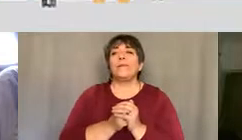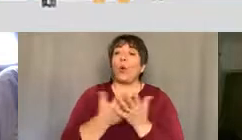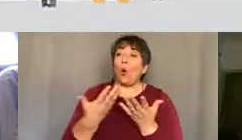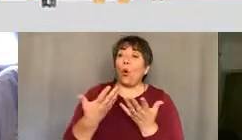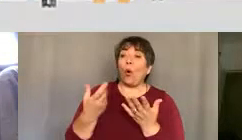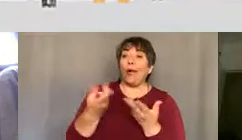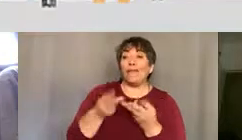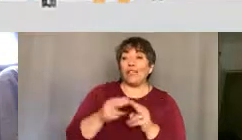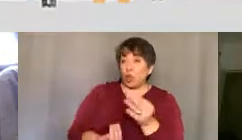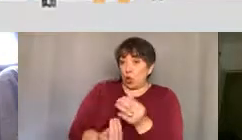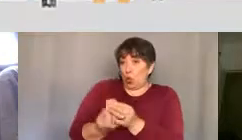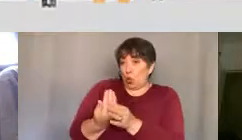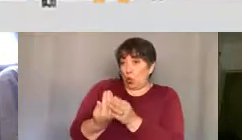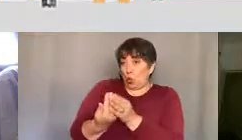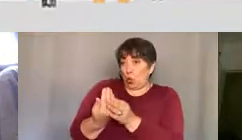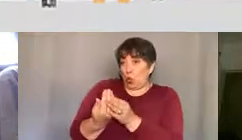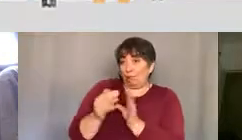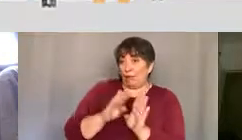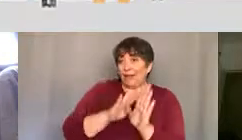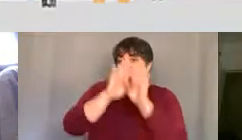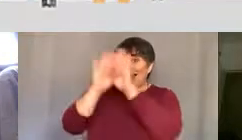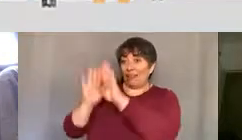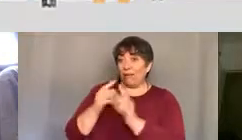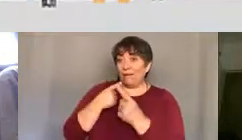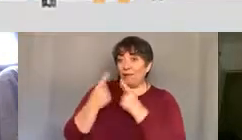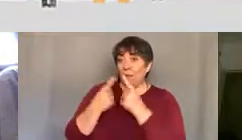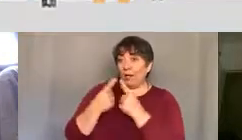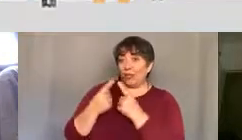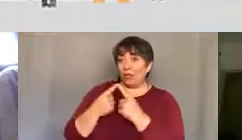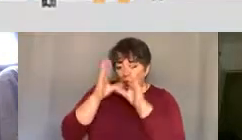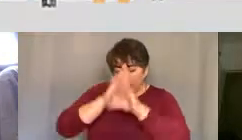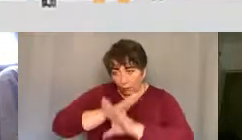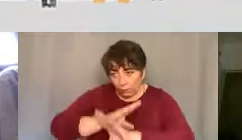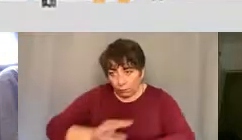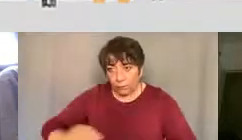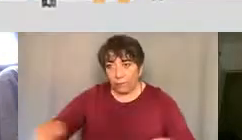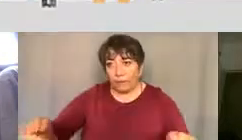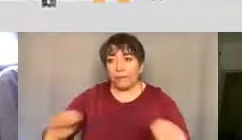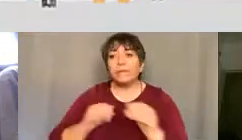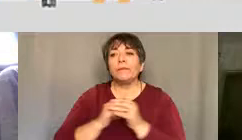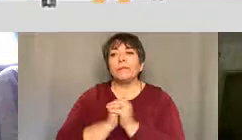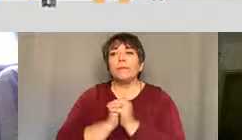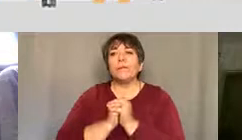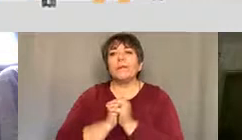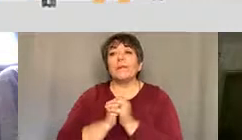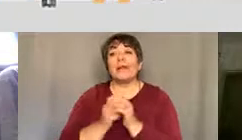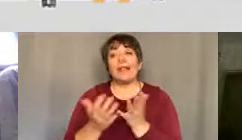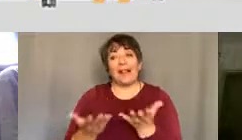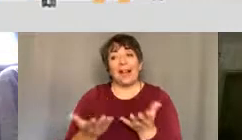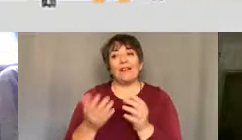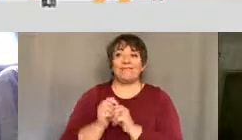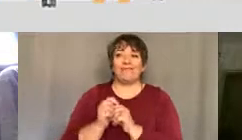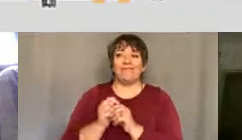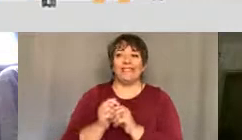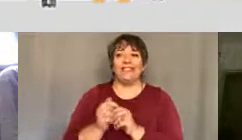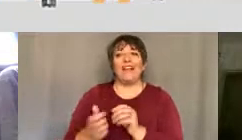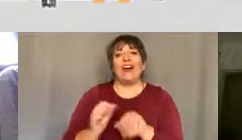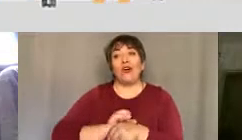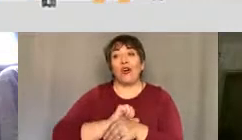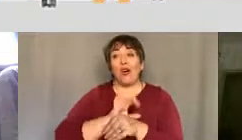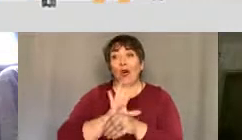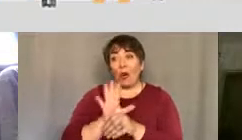locally. And then we obviously support national and local priorities. The last 18 months have been very unusual for all of us, hasn't it?